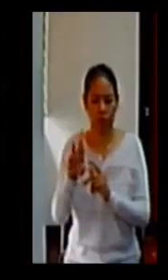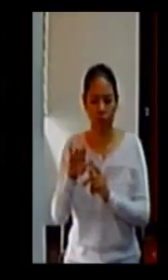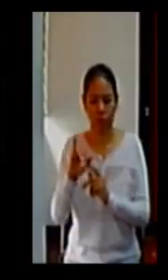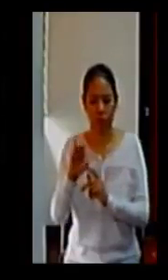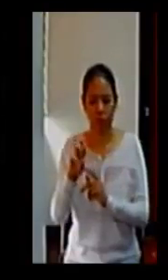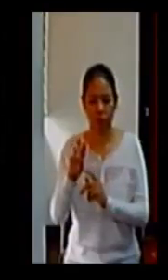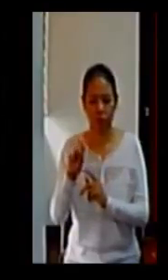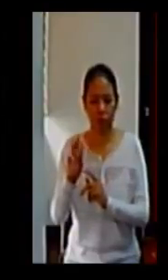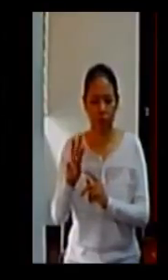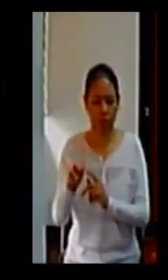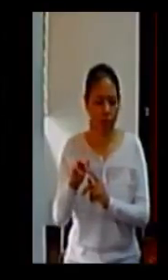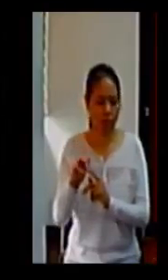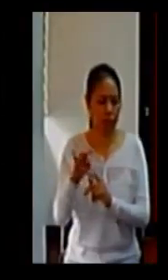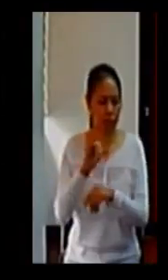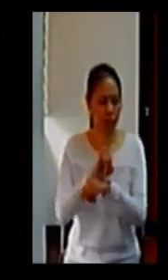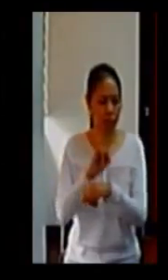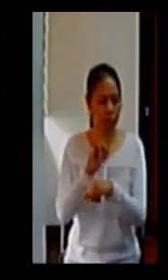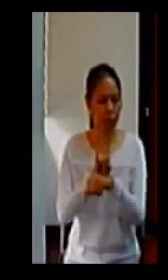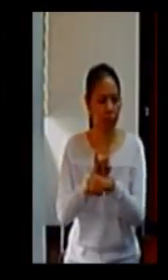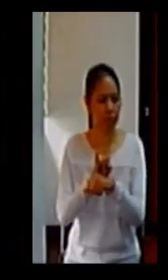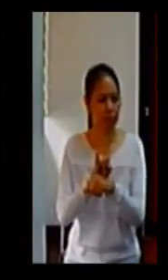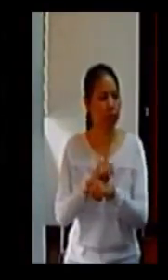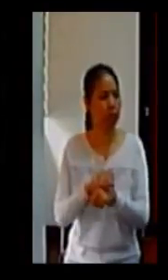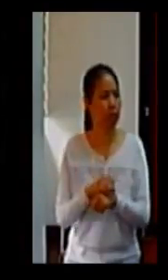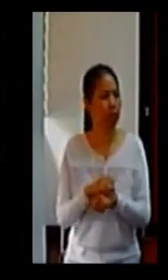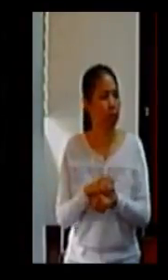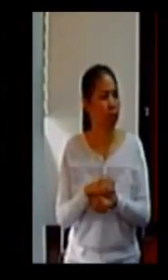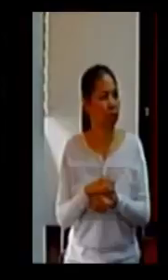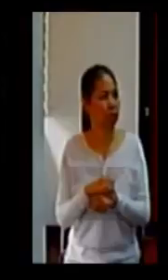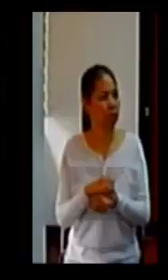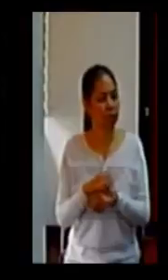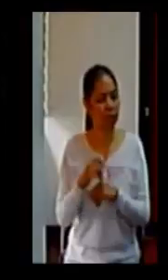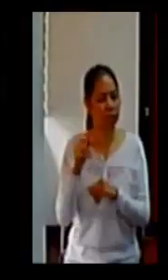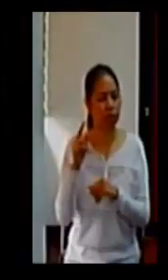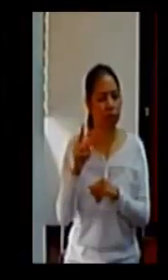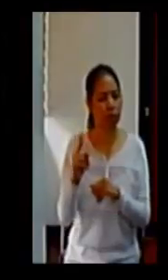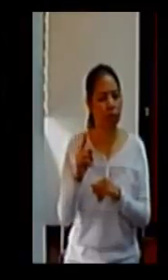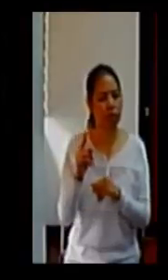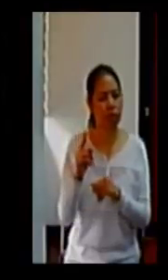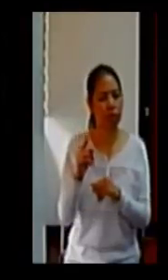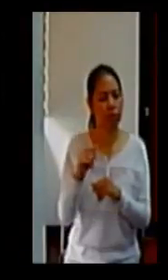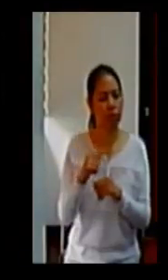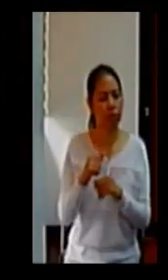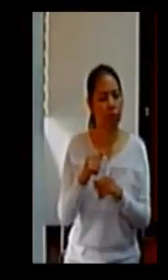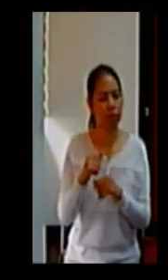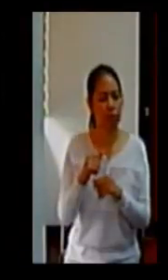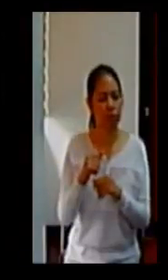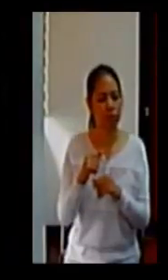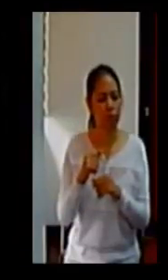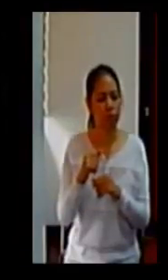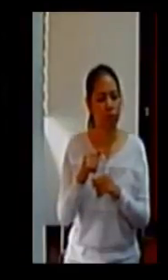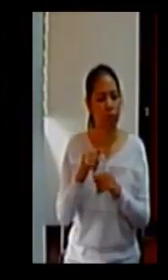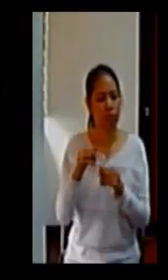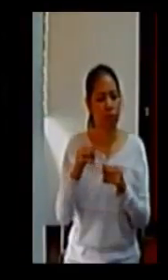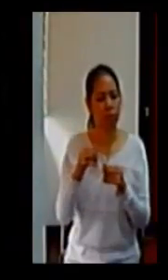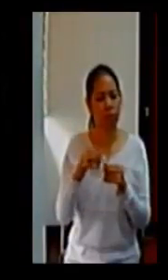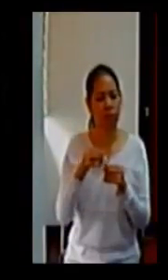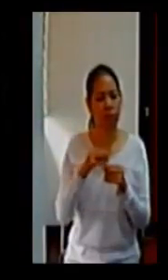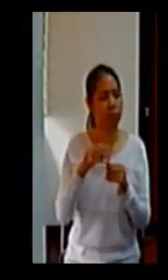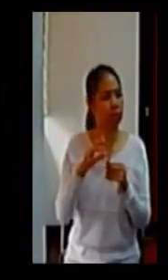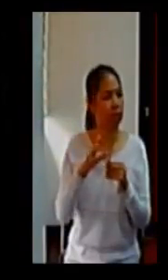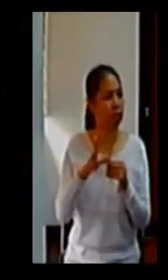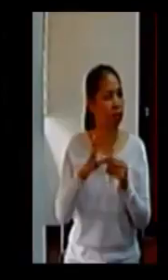nakapalakas po ang tourism na tourism namin doon. Isa sa mga factor na rin kung bakit kumonte yung mga